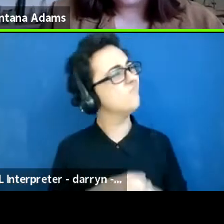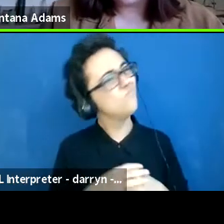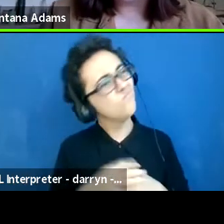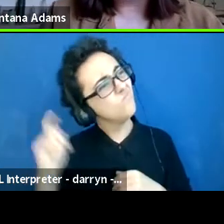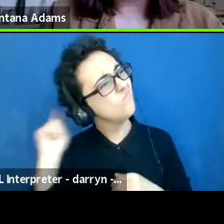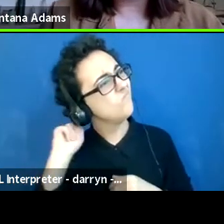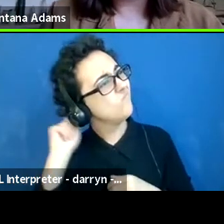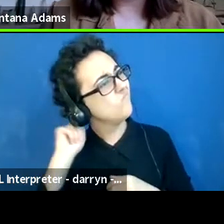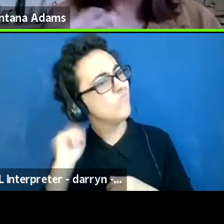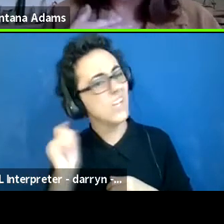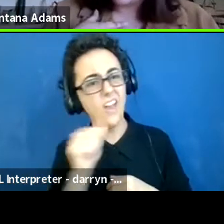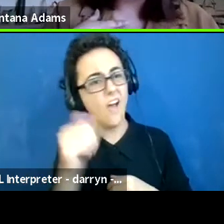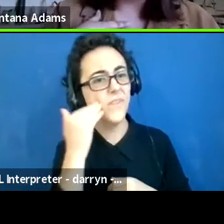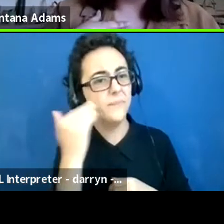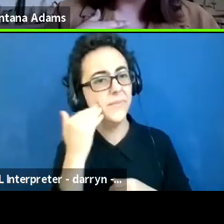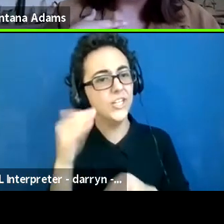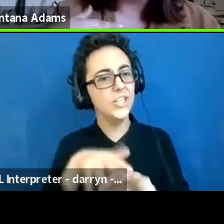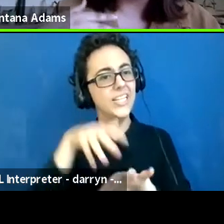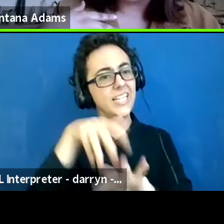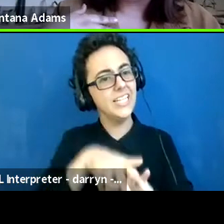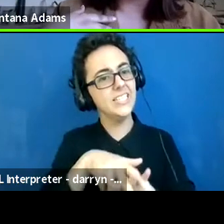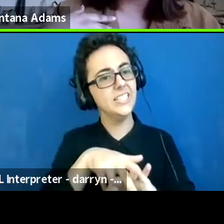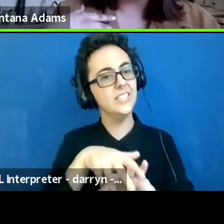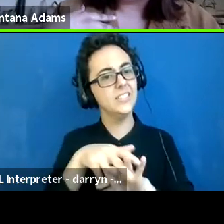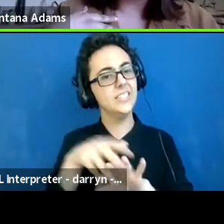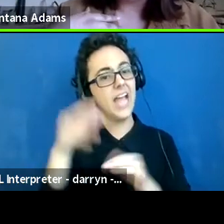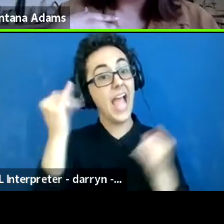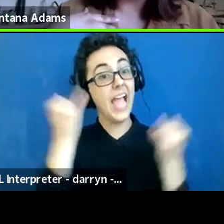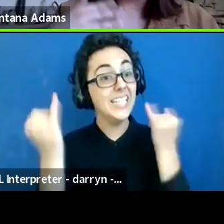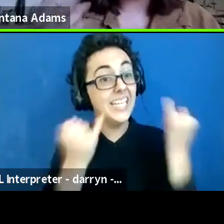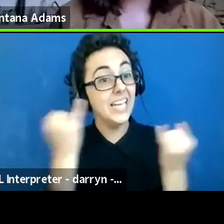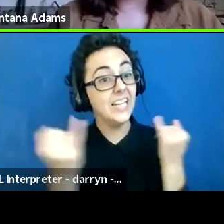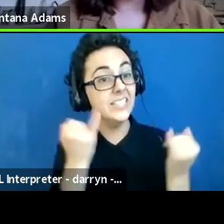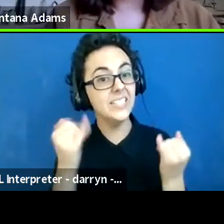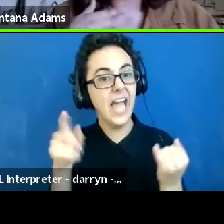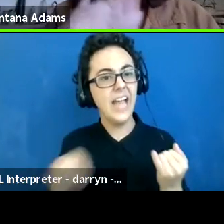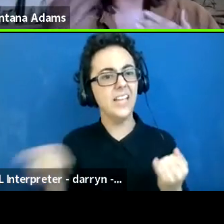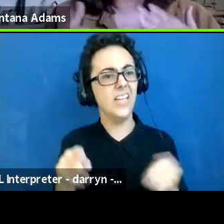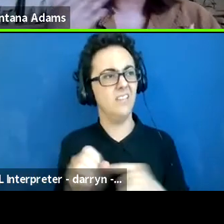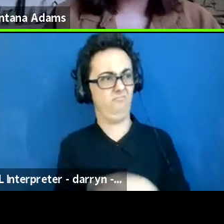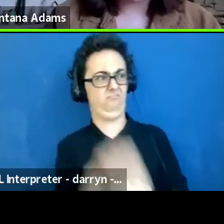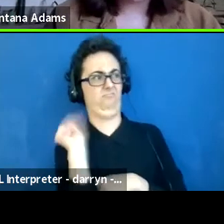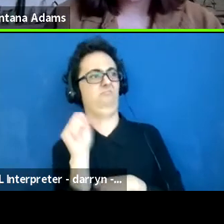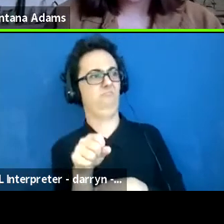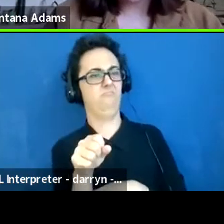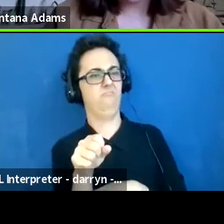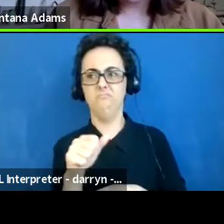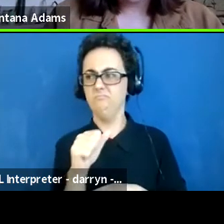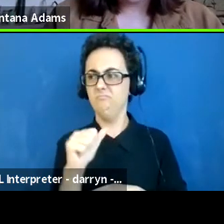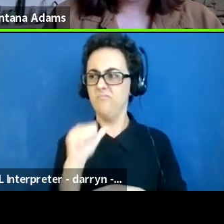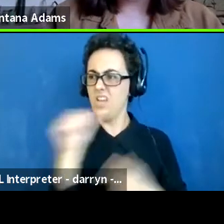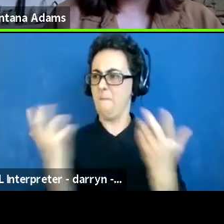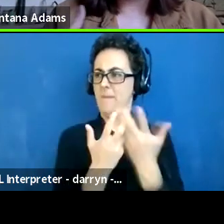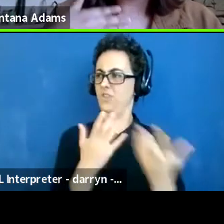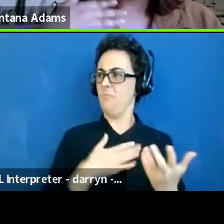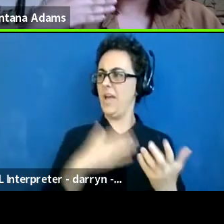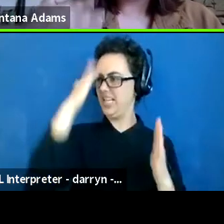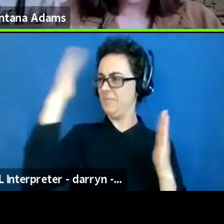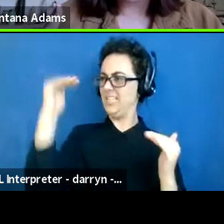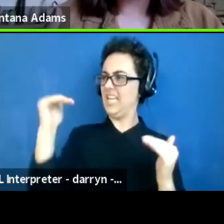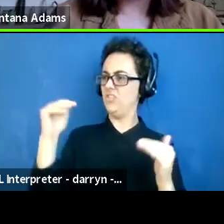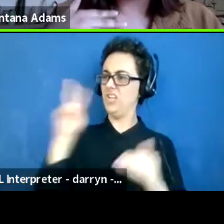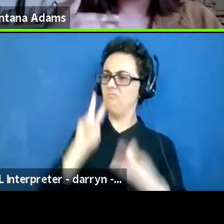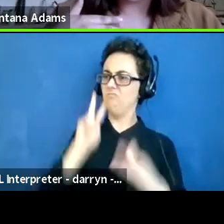the audience is suddenly taken aback. You know what I mean? Like they're suddenly like, oh, well, we didn't, this isn't what we expected, because there wasn't